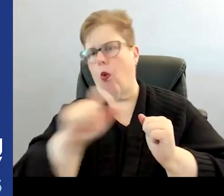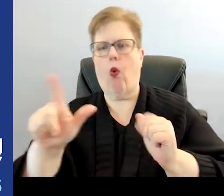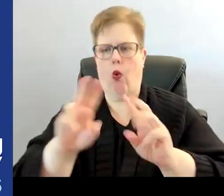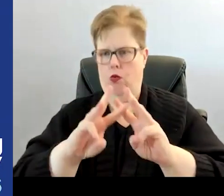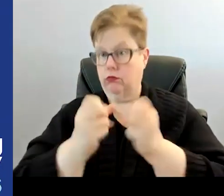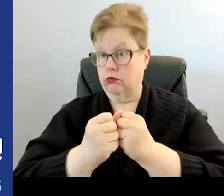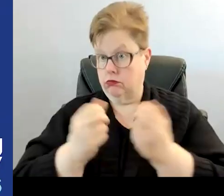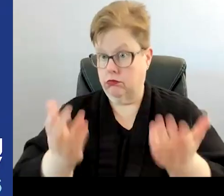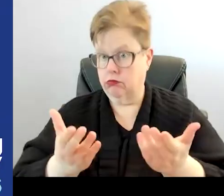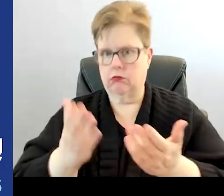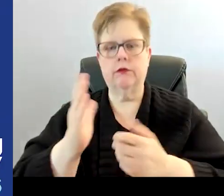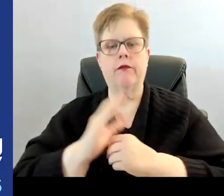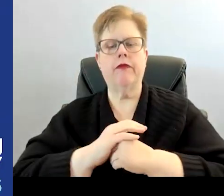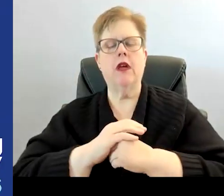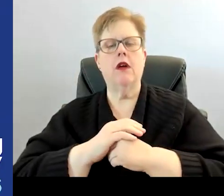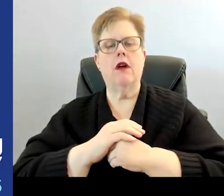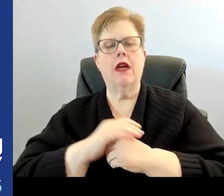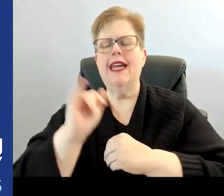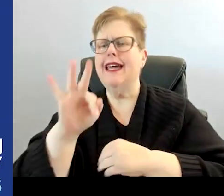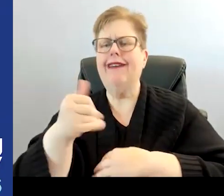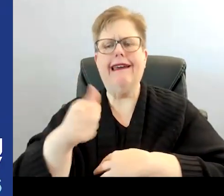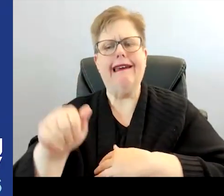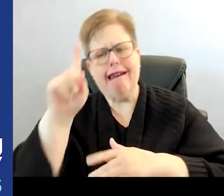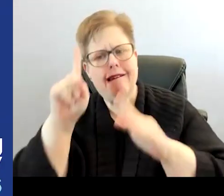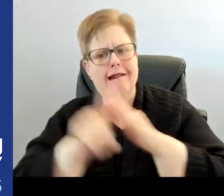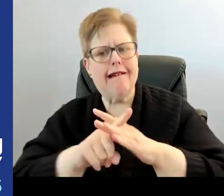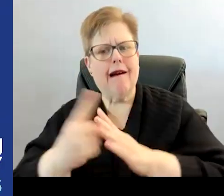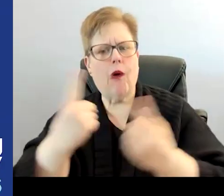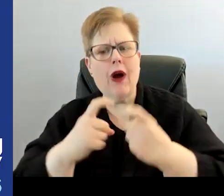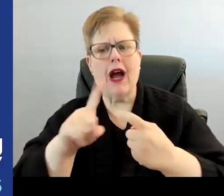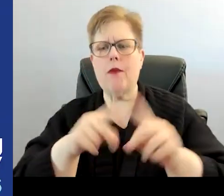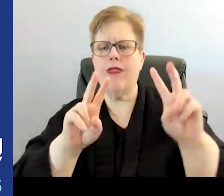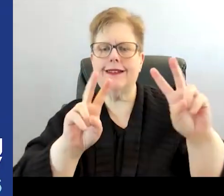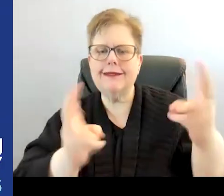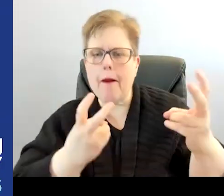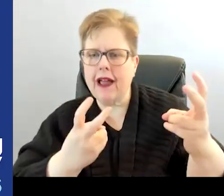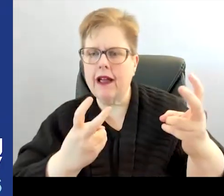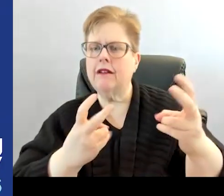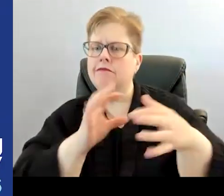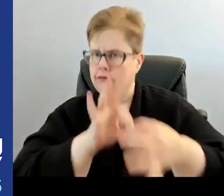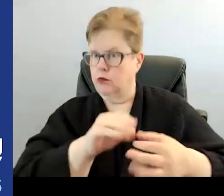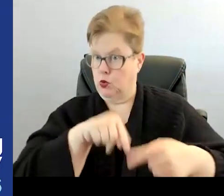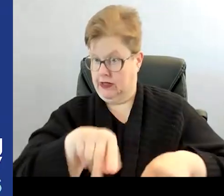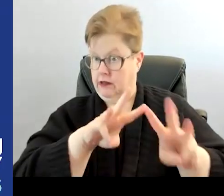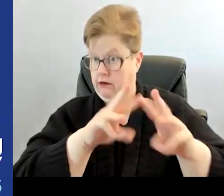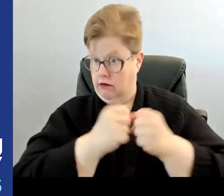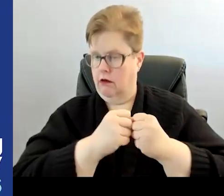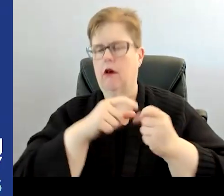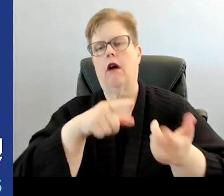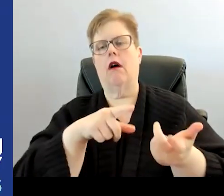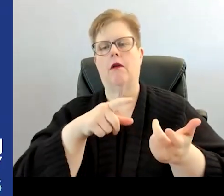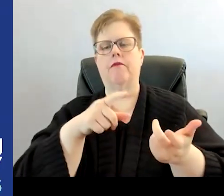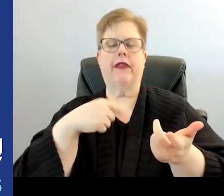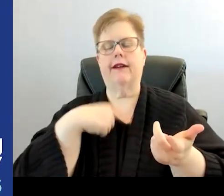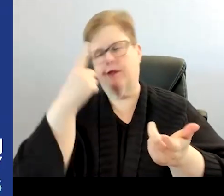will go. If you have a question for me about the topic of the webinar, so in this case, for example, I